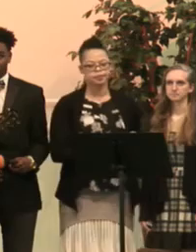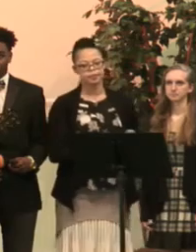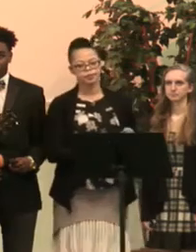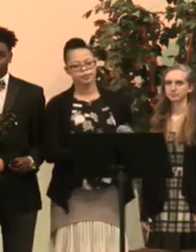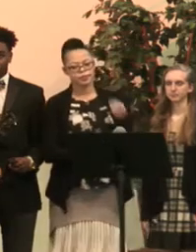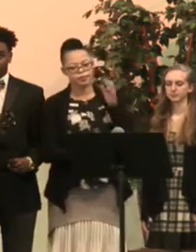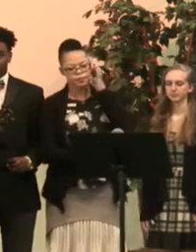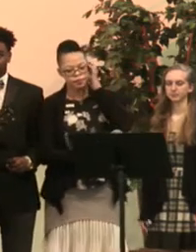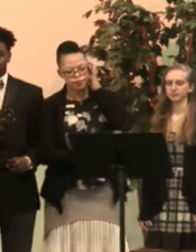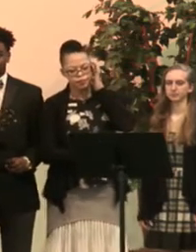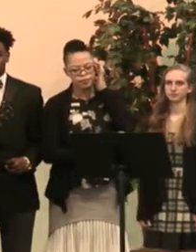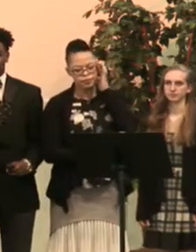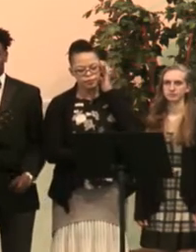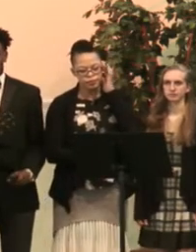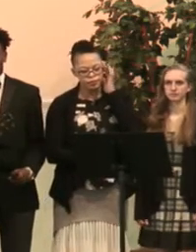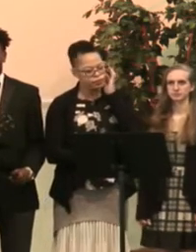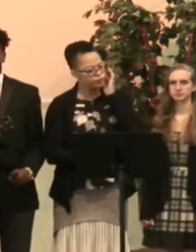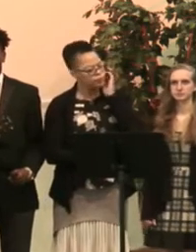Jerusalem. Amen.